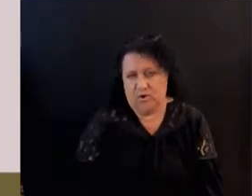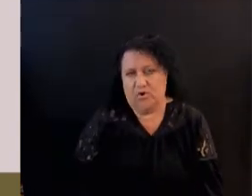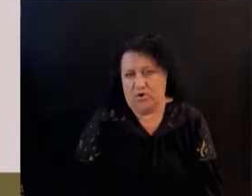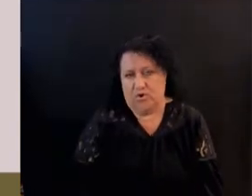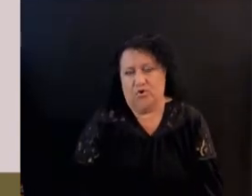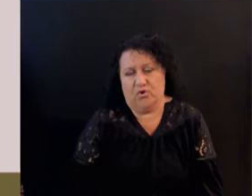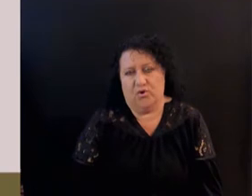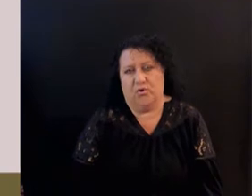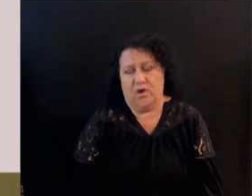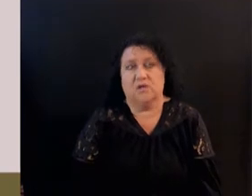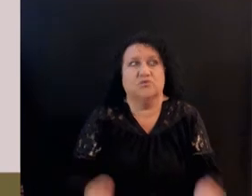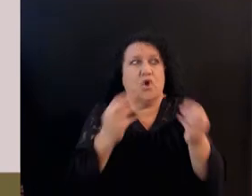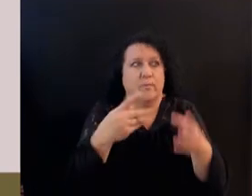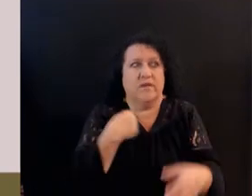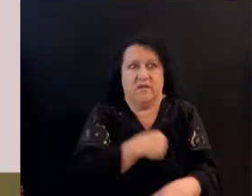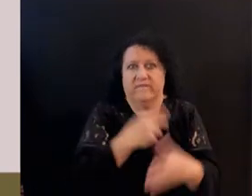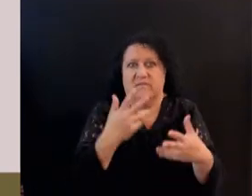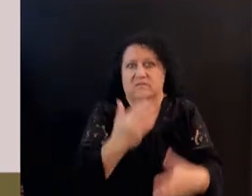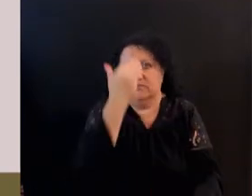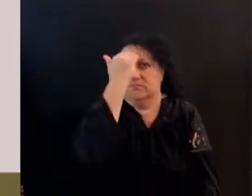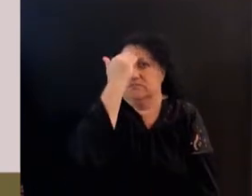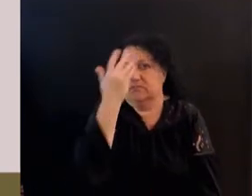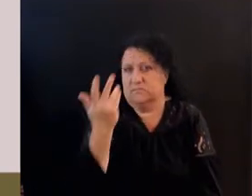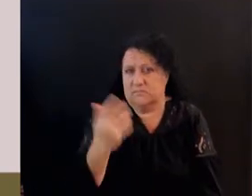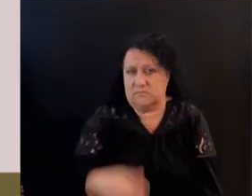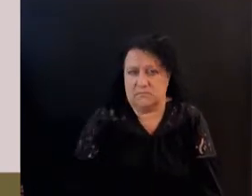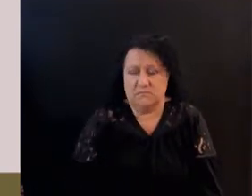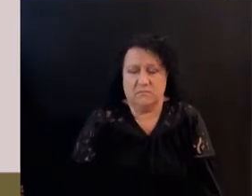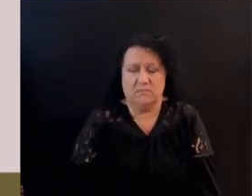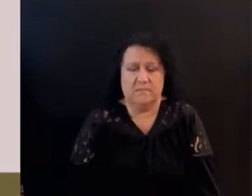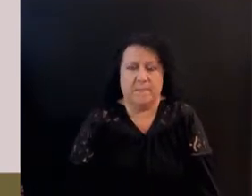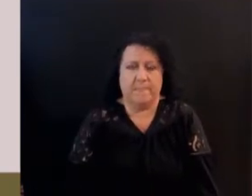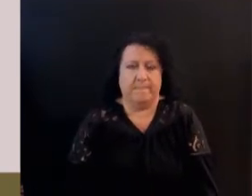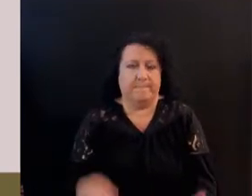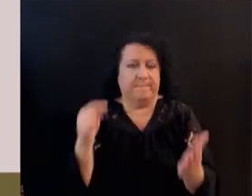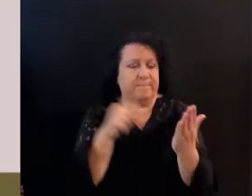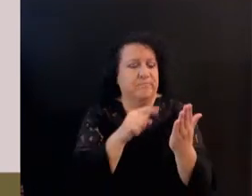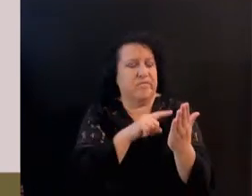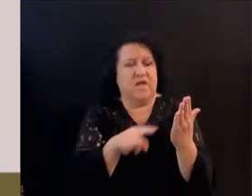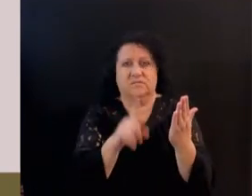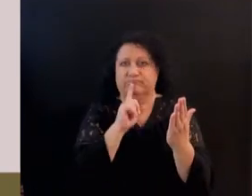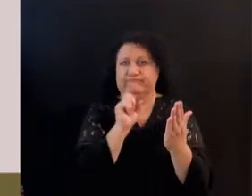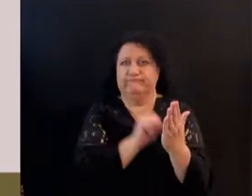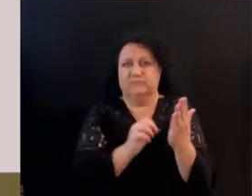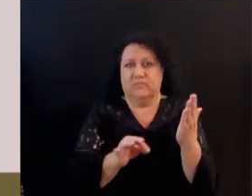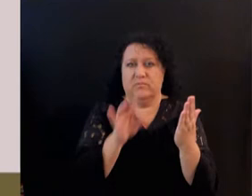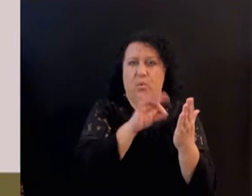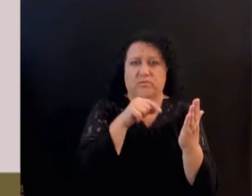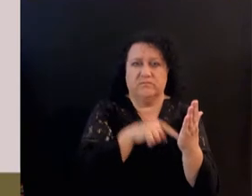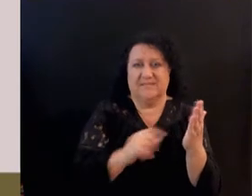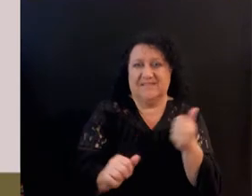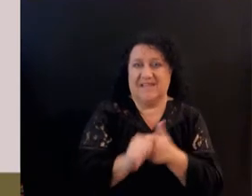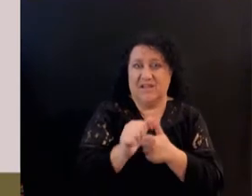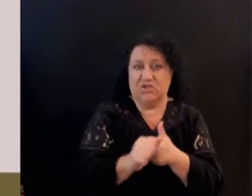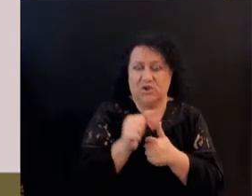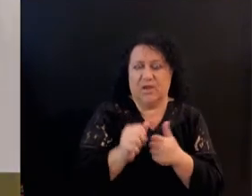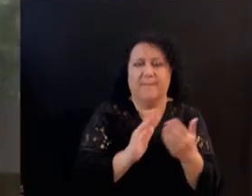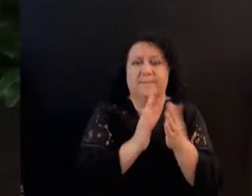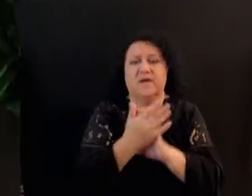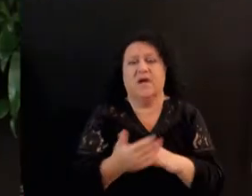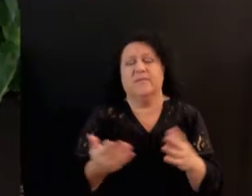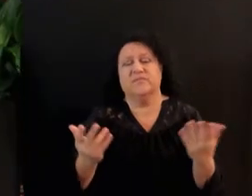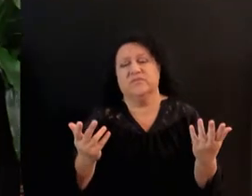to so many of us, it is so vitally important. And the danger becomes that it becomes too familiar, too